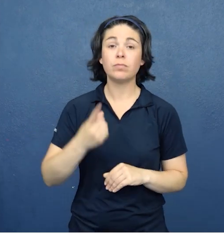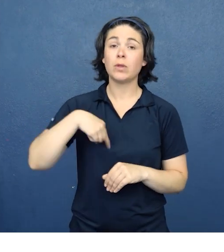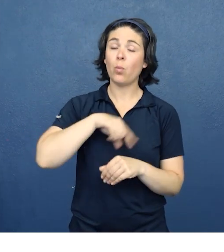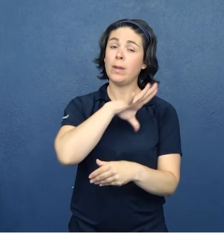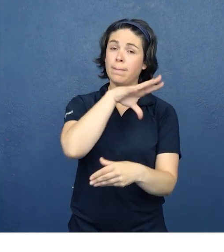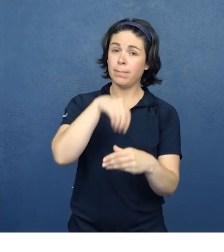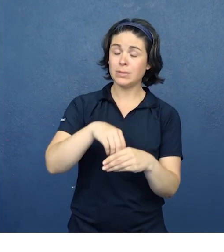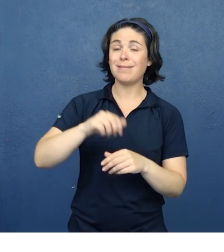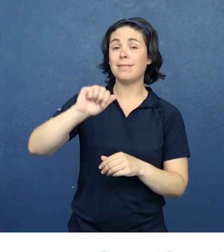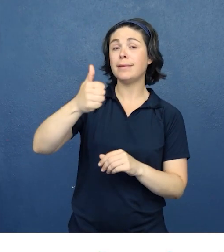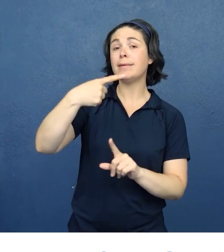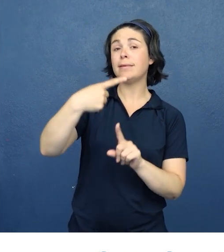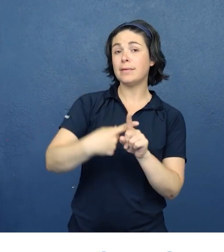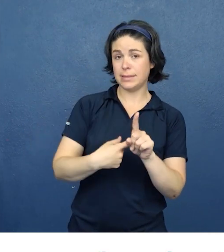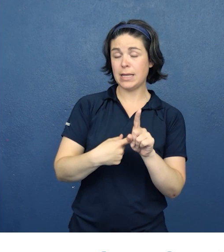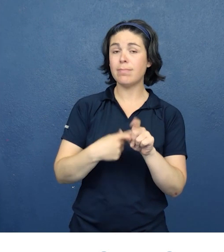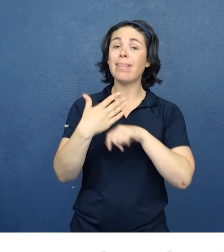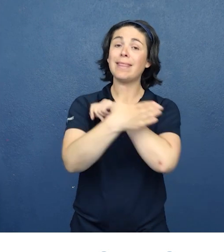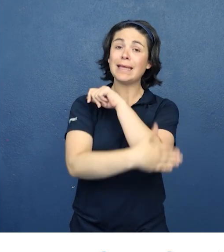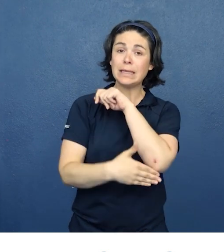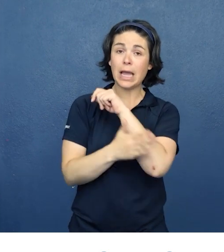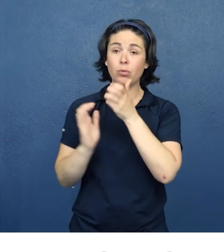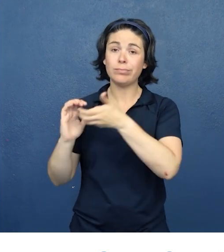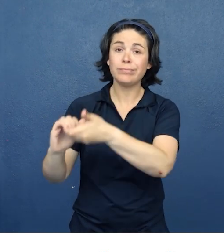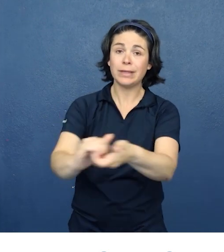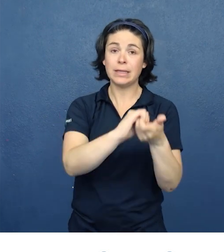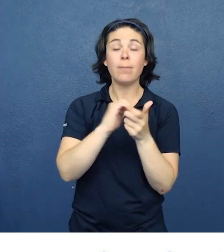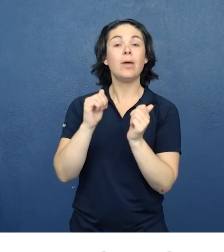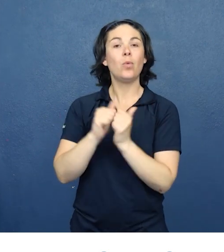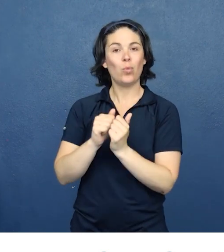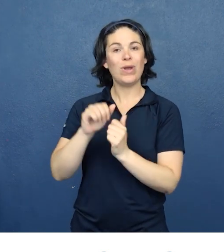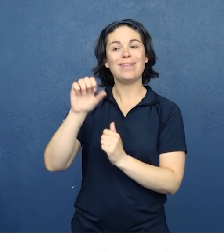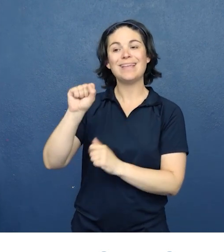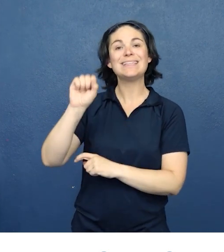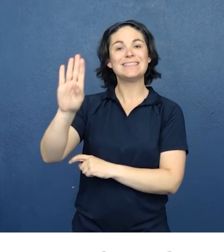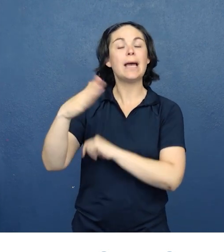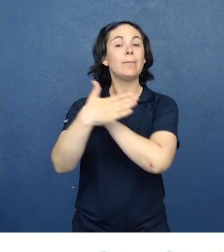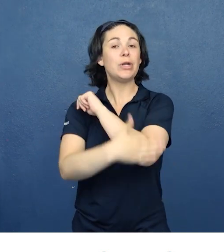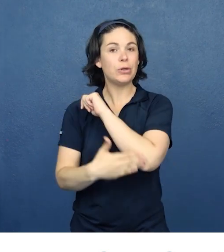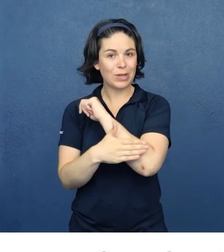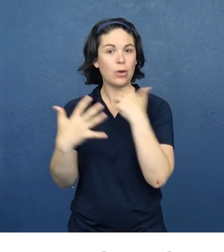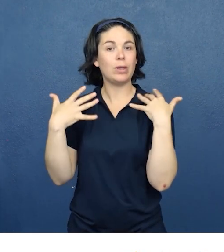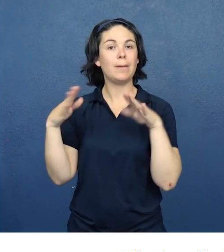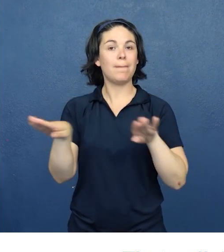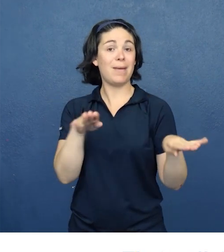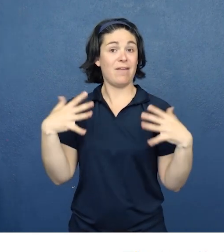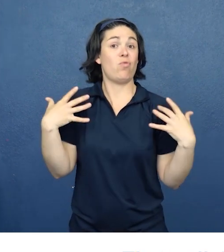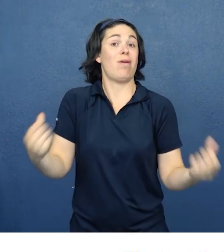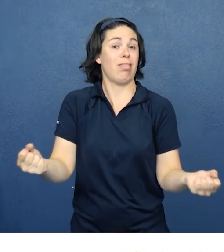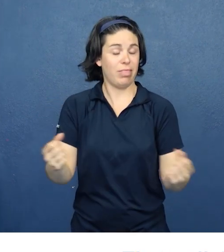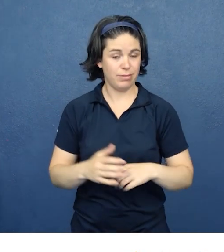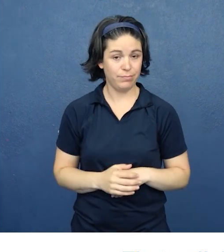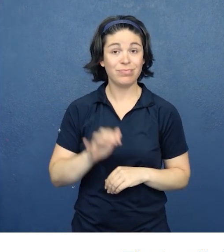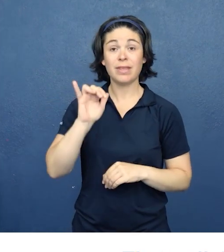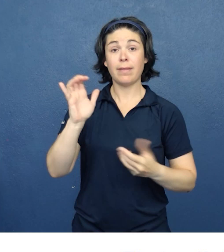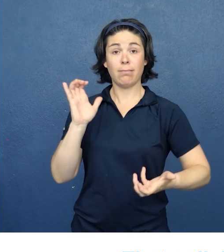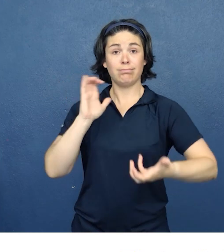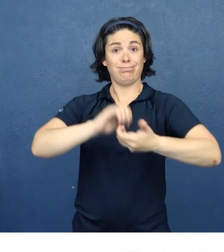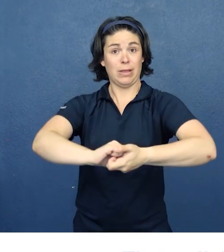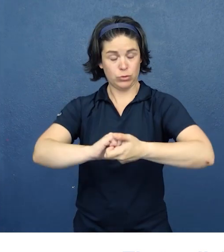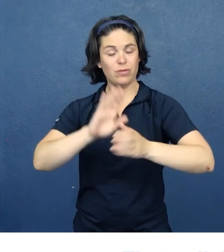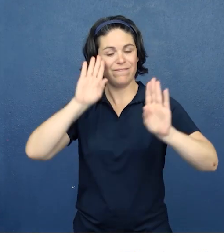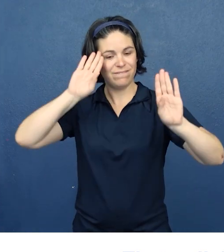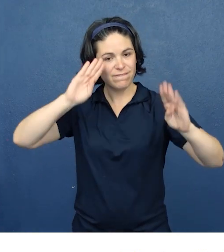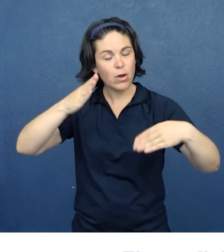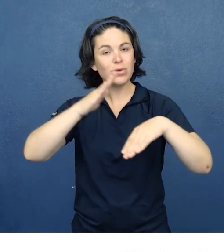participated in the 10-month cross-county collaboration with the San Bernardino County Department of Behavioral Health. The collaboration focused